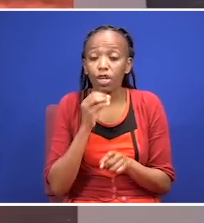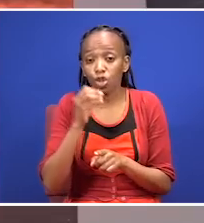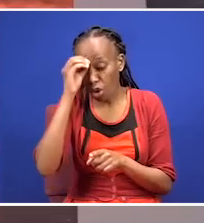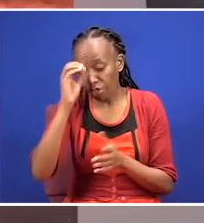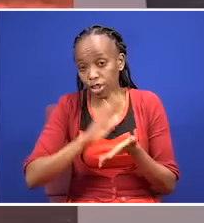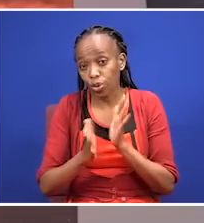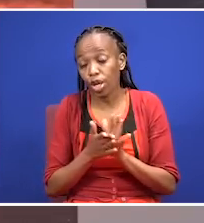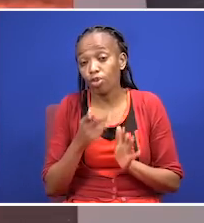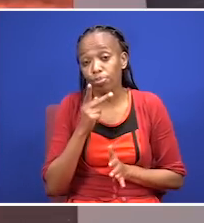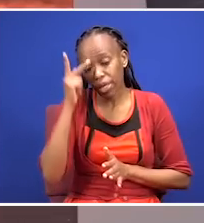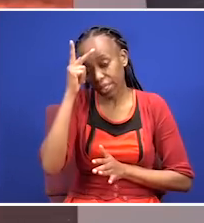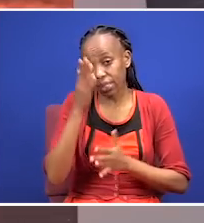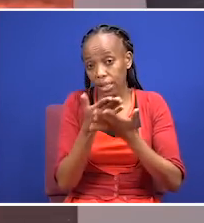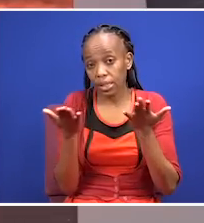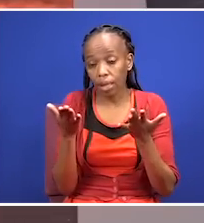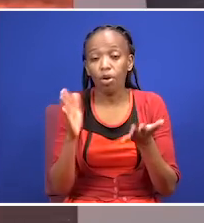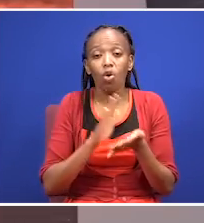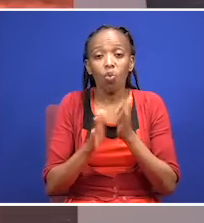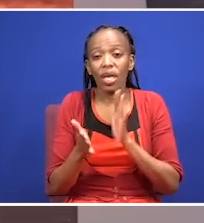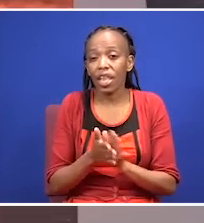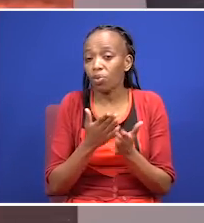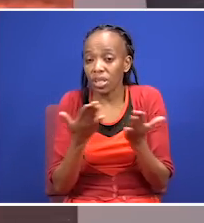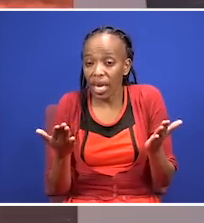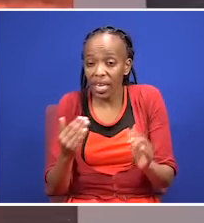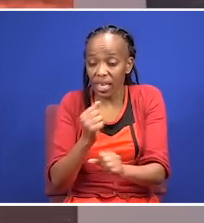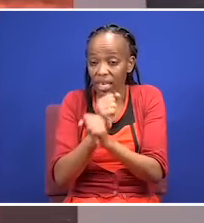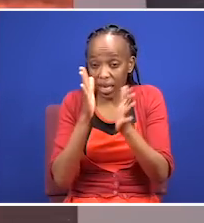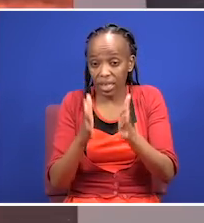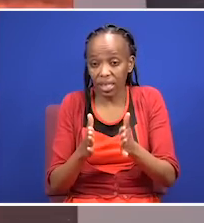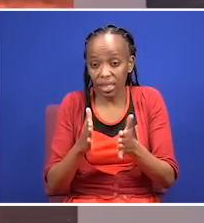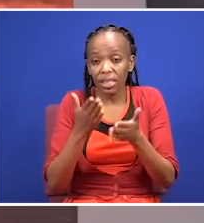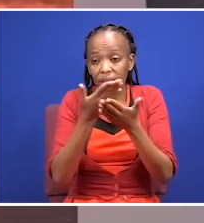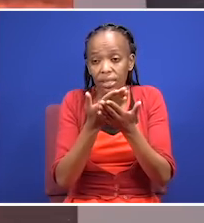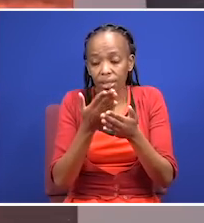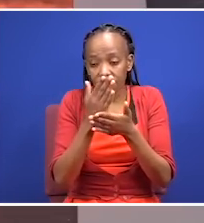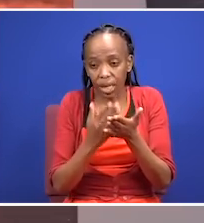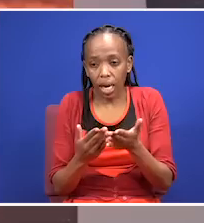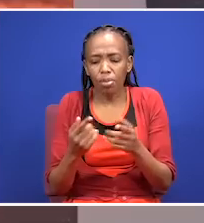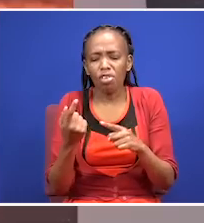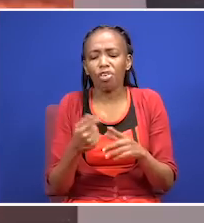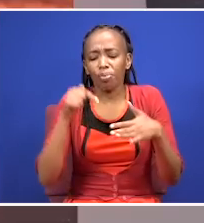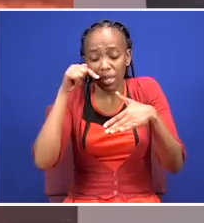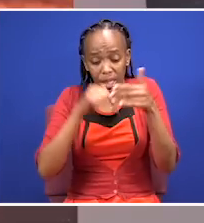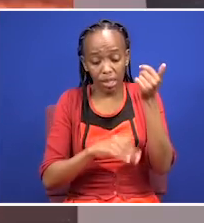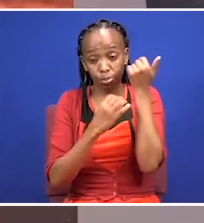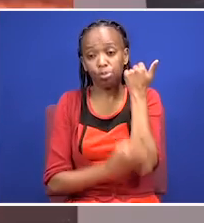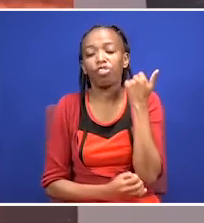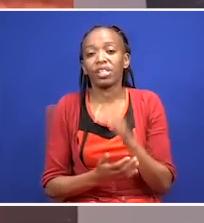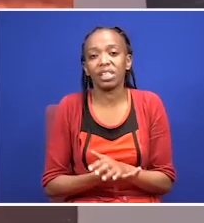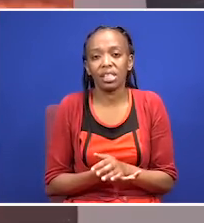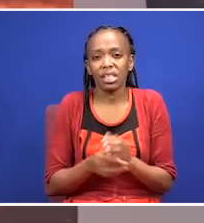without parents some of them even without any guardian some of them coming from abject poverty